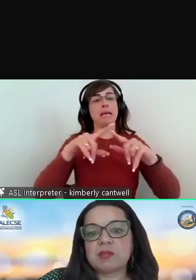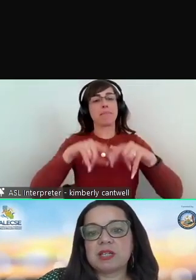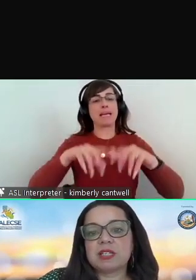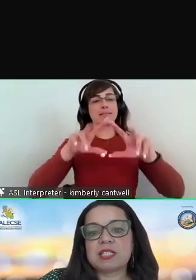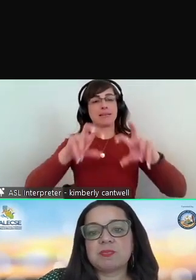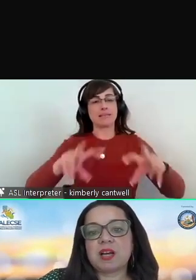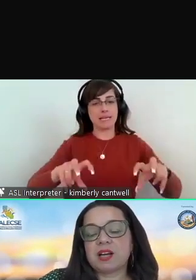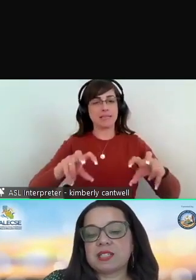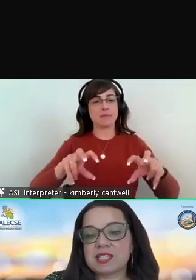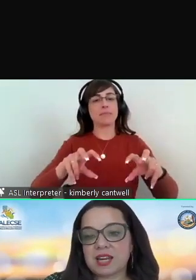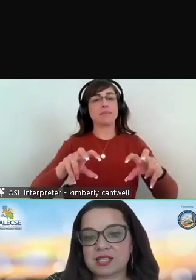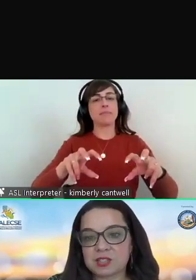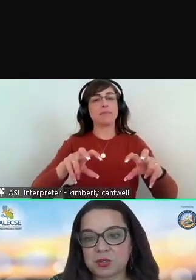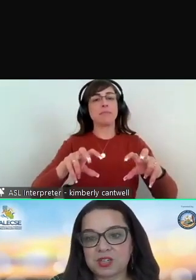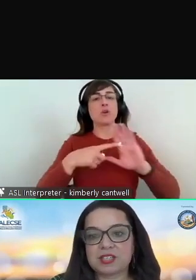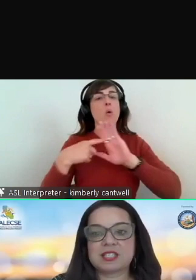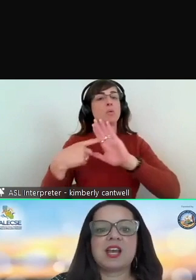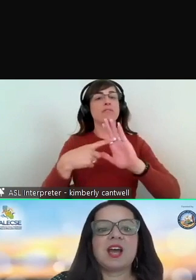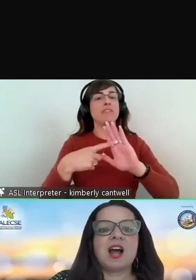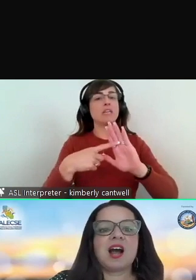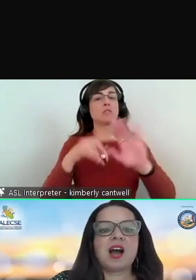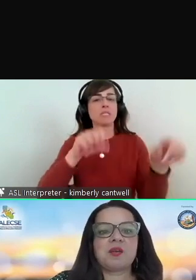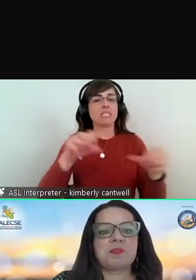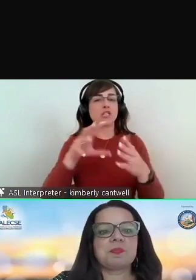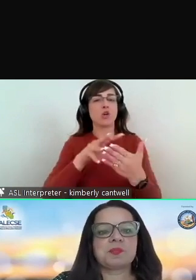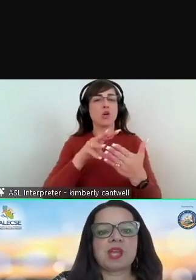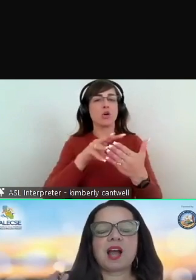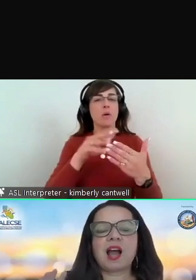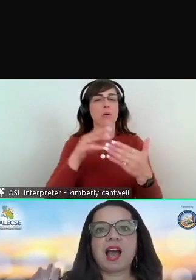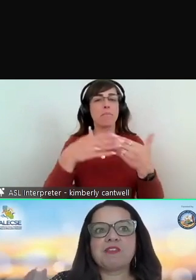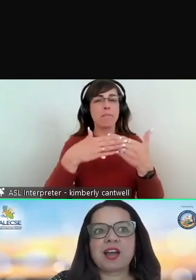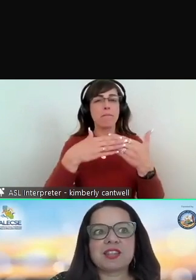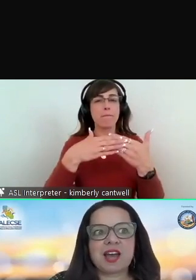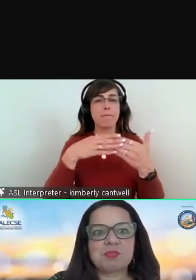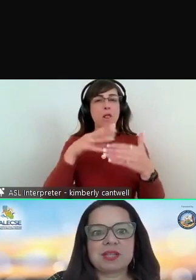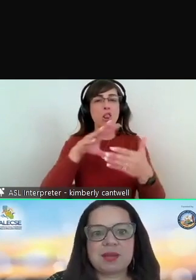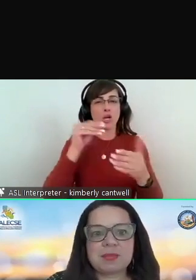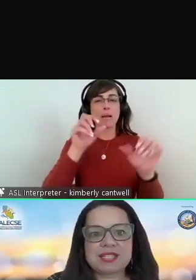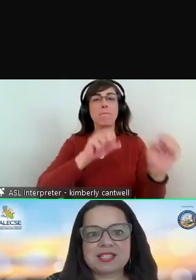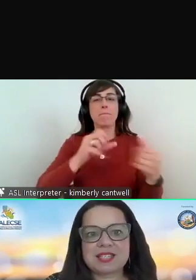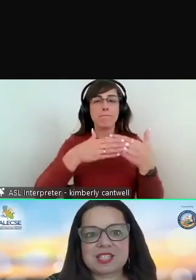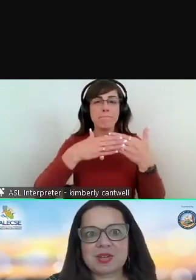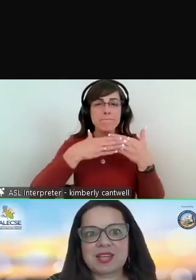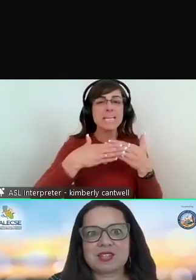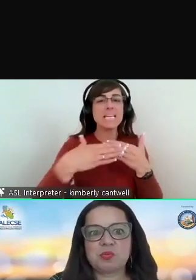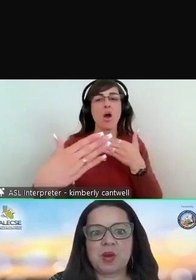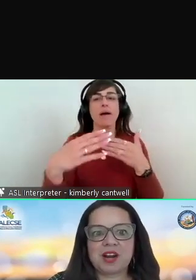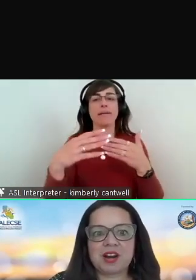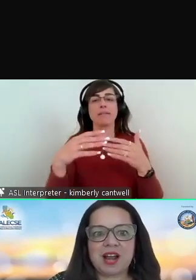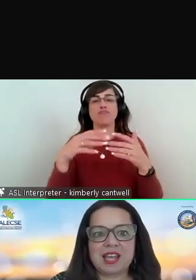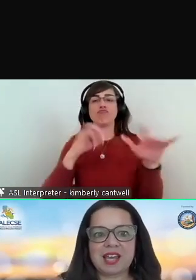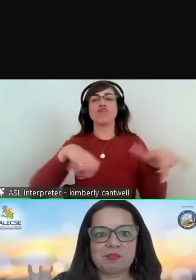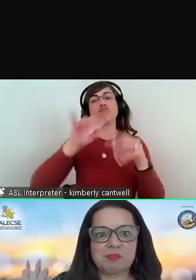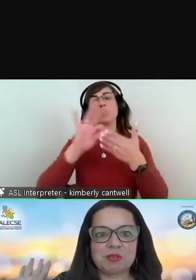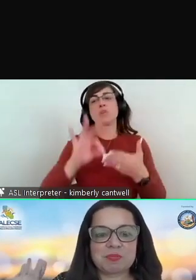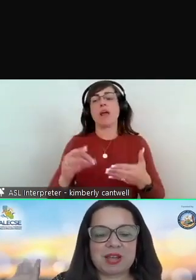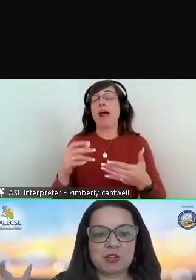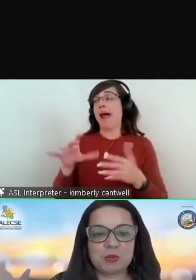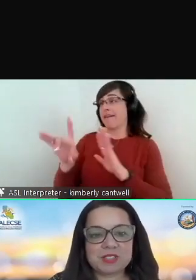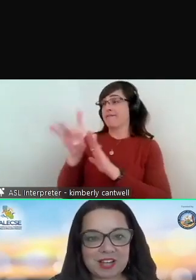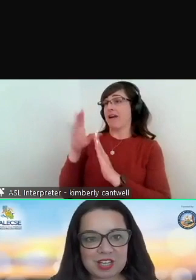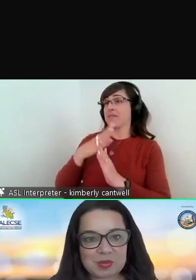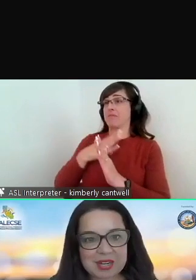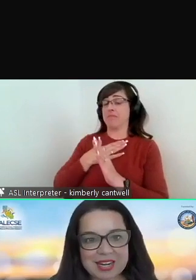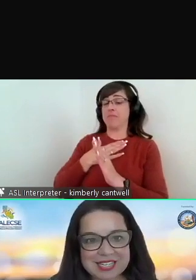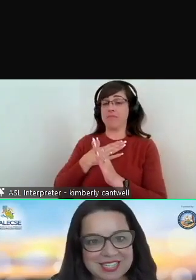learning abilities beyond static scores. I find that play-based assessment is where I get most of my